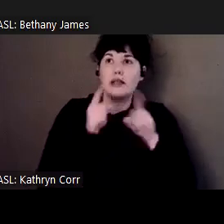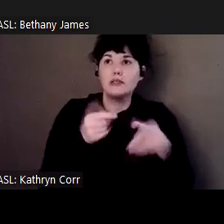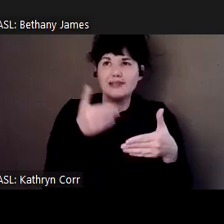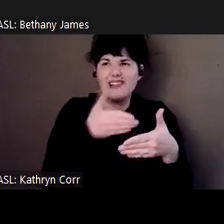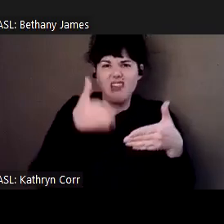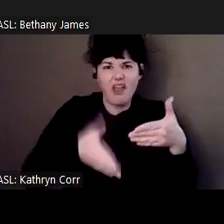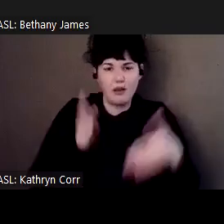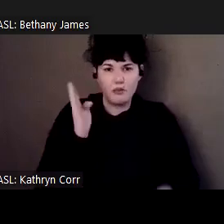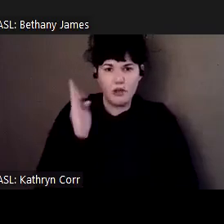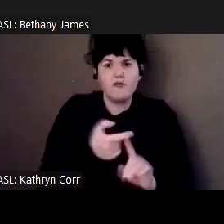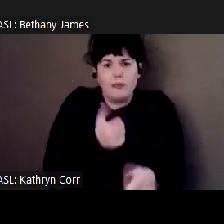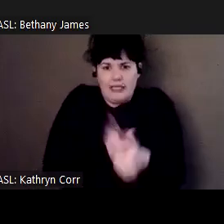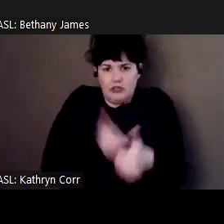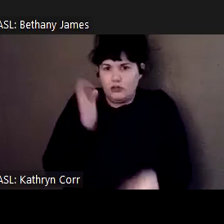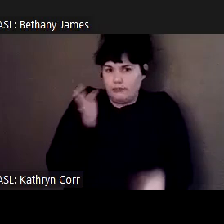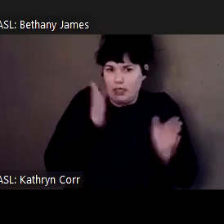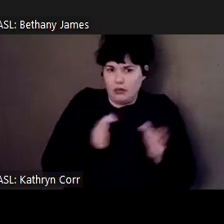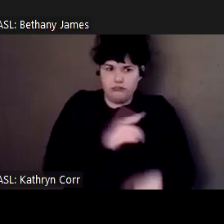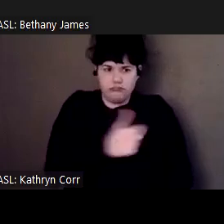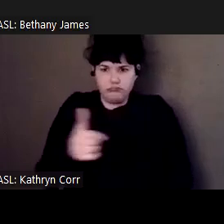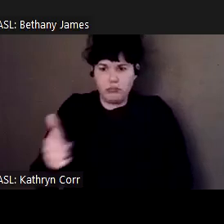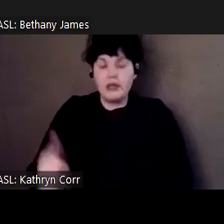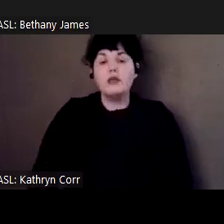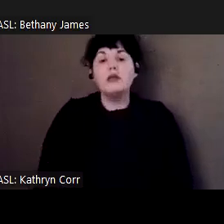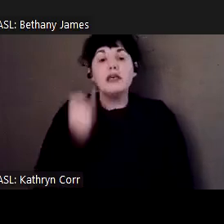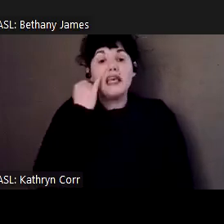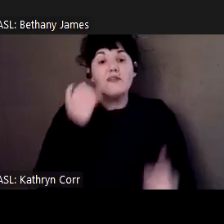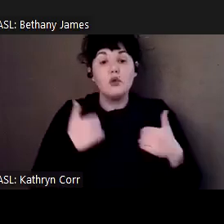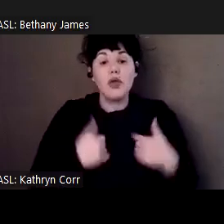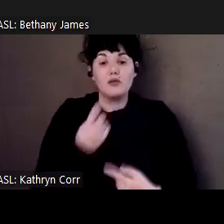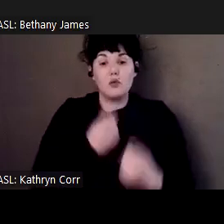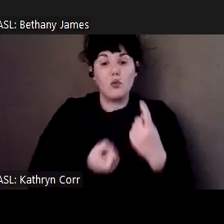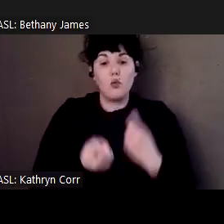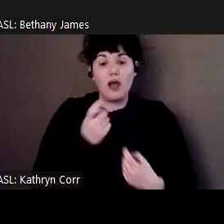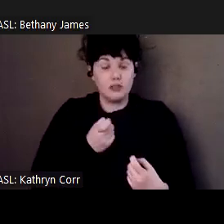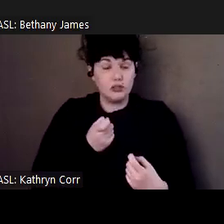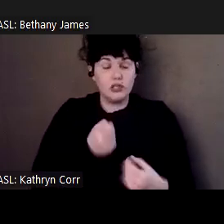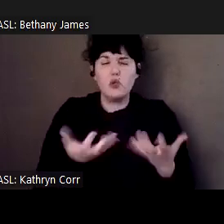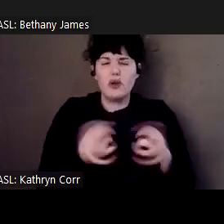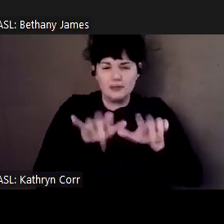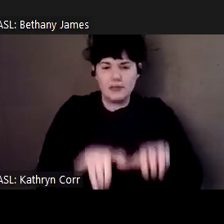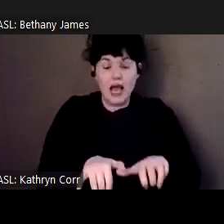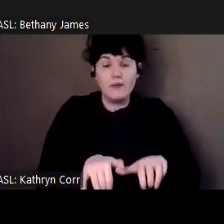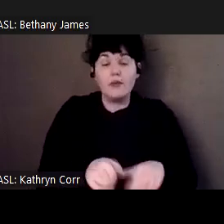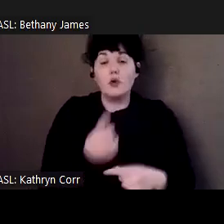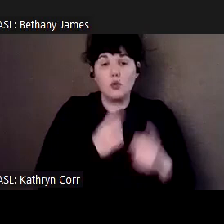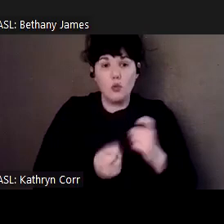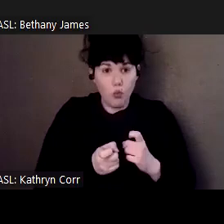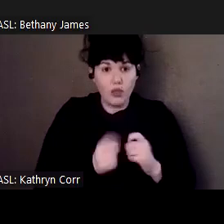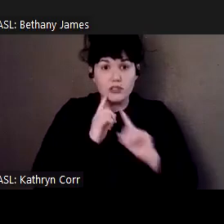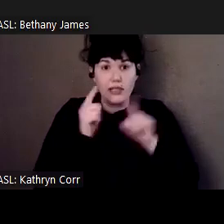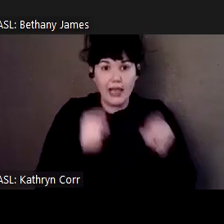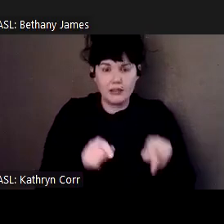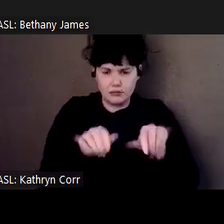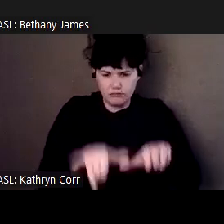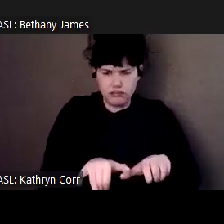speaker. To ask questions in the Q&A, press the Q&A button at the bottom of the Zoom interface.